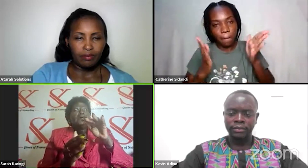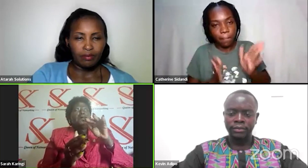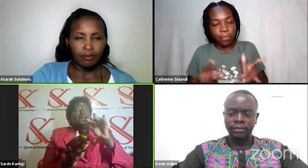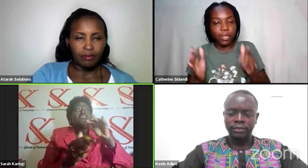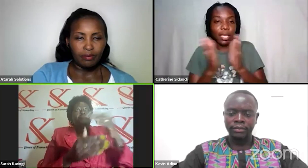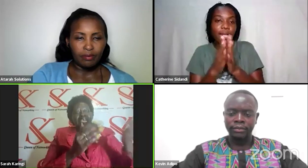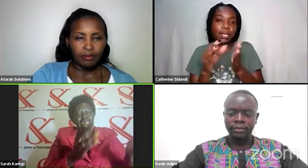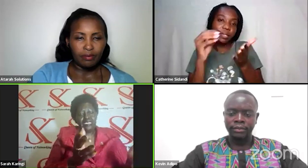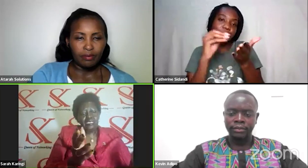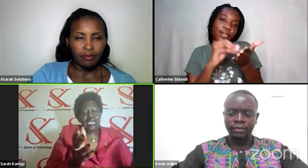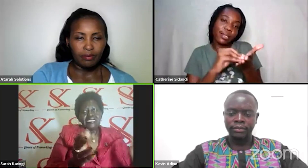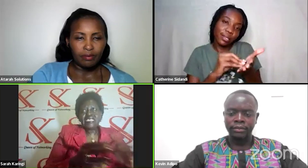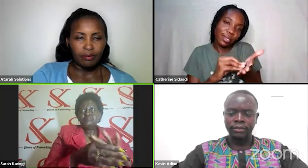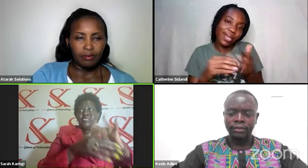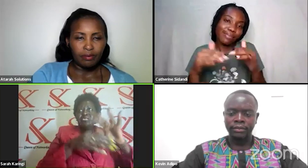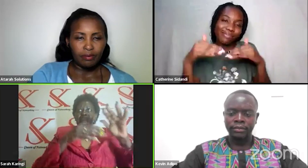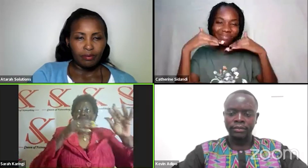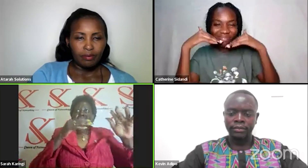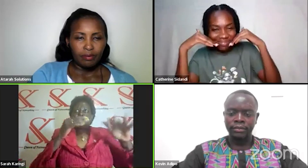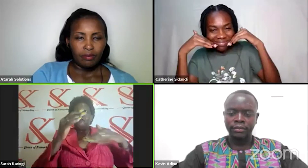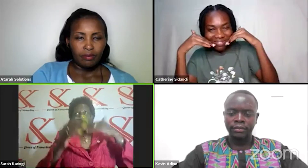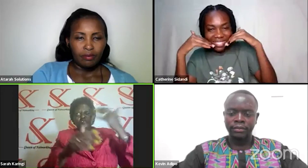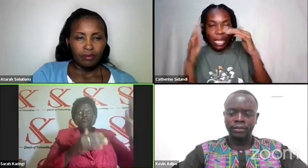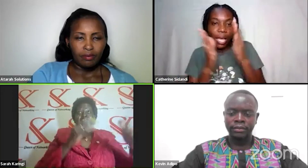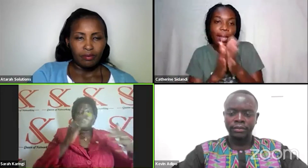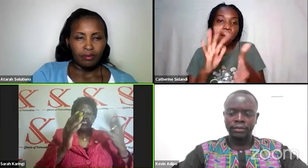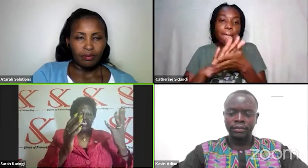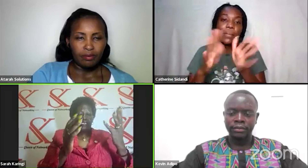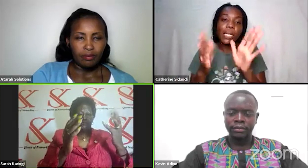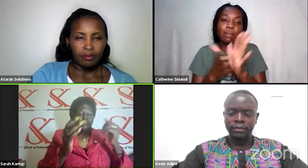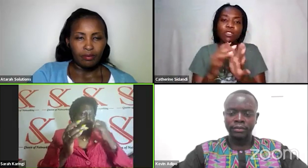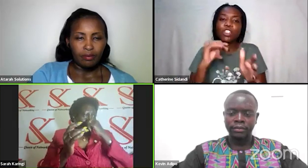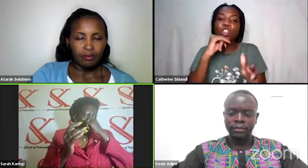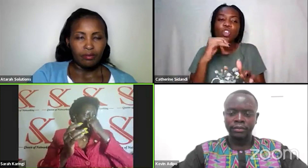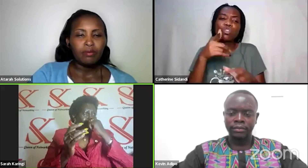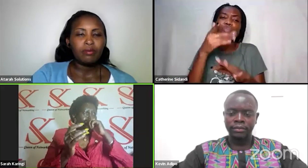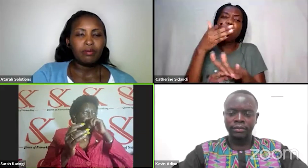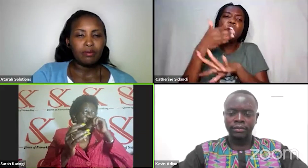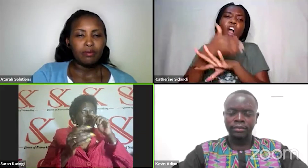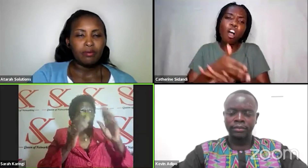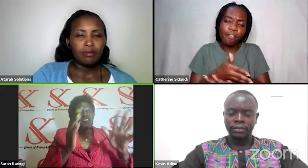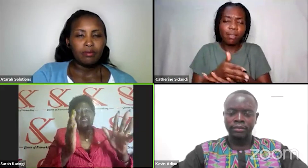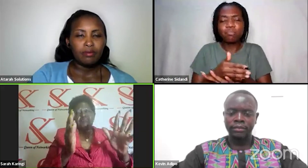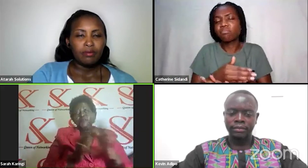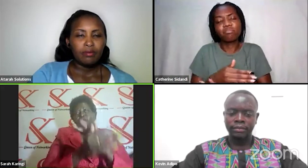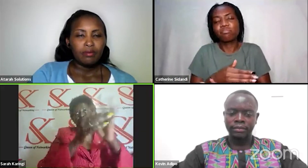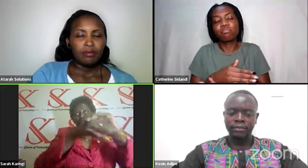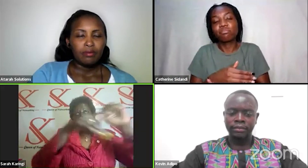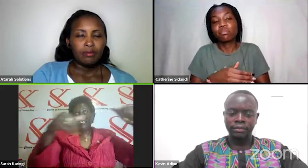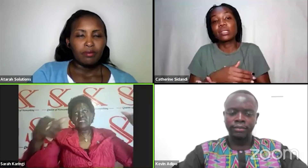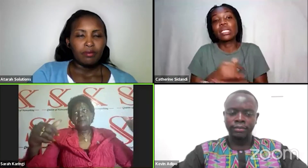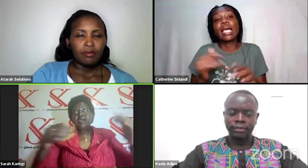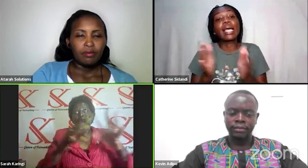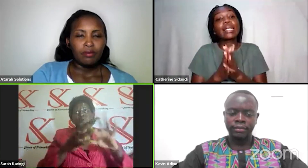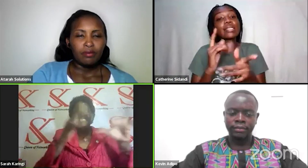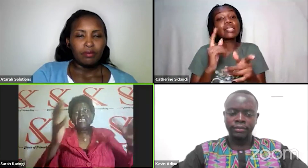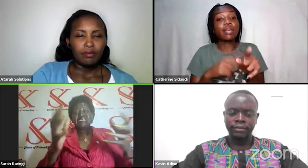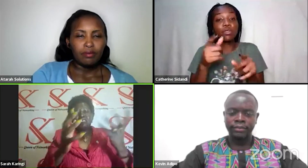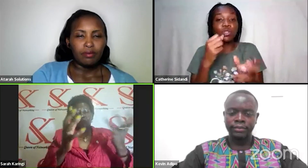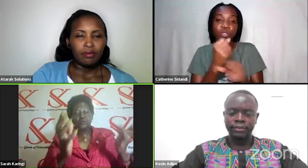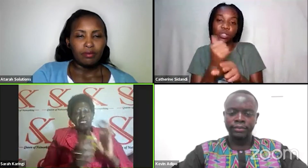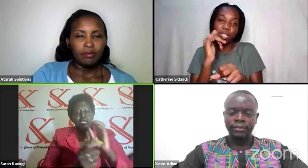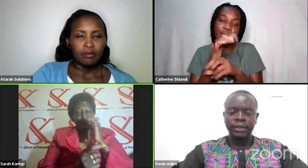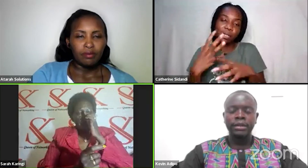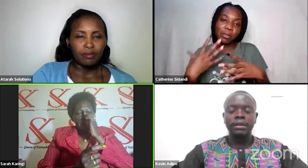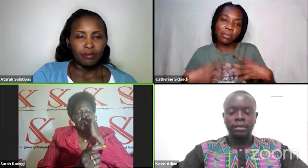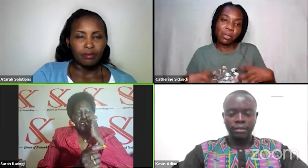also smiling and just being, and of course, not overdoing it. And when you do that, people, of course, will somehow relax